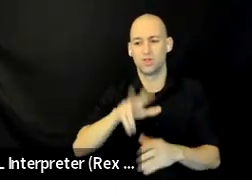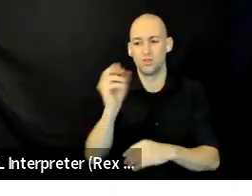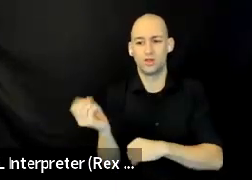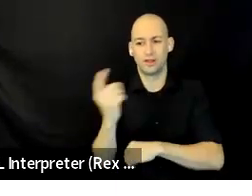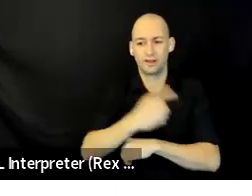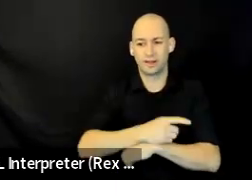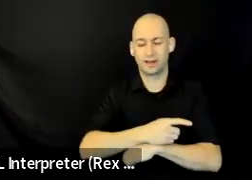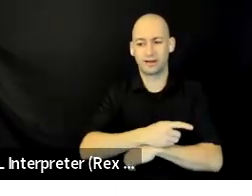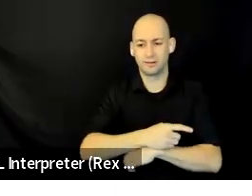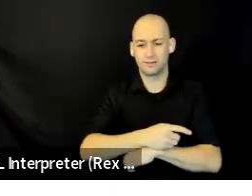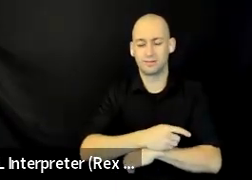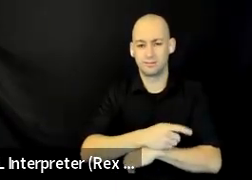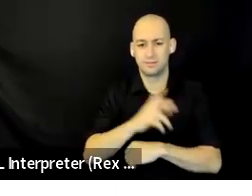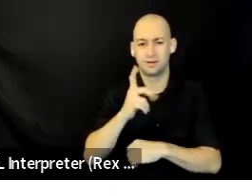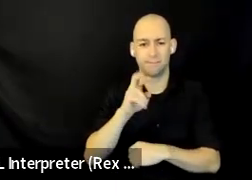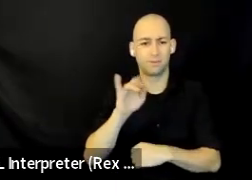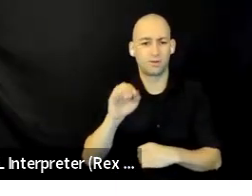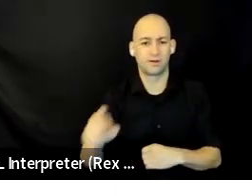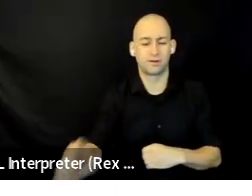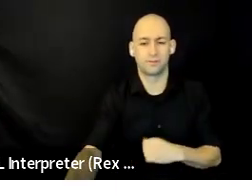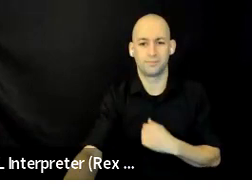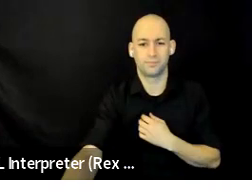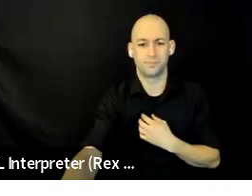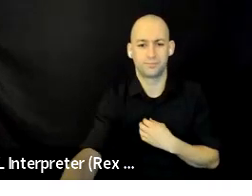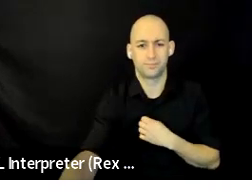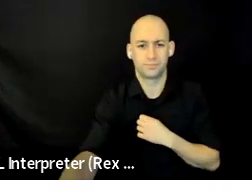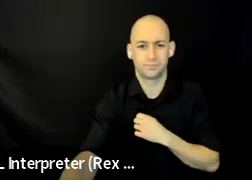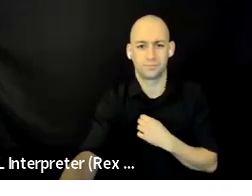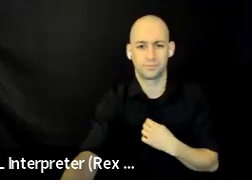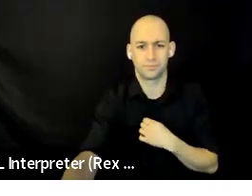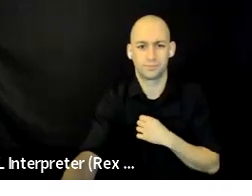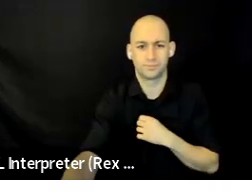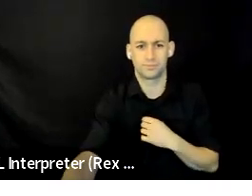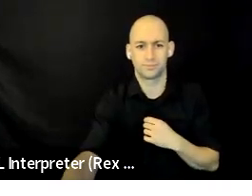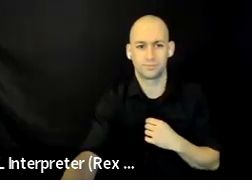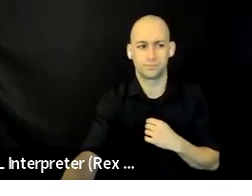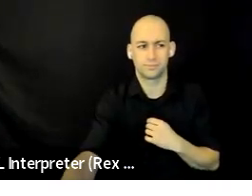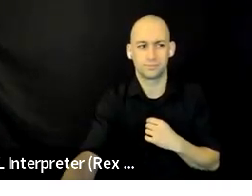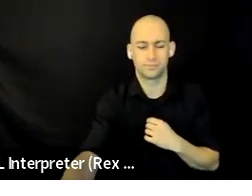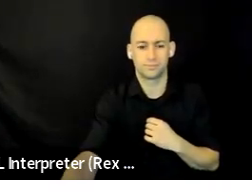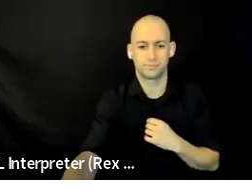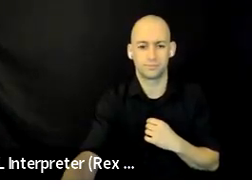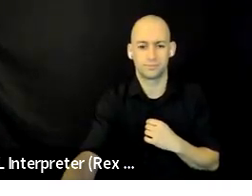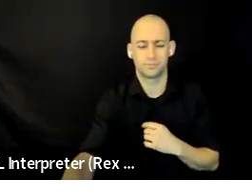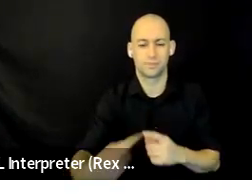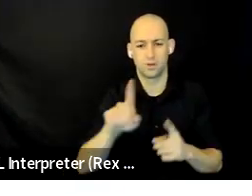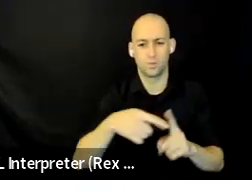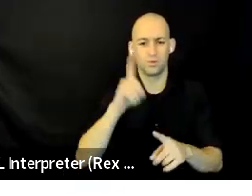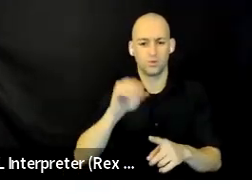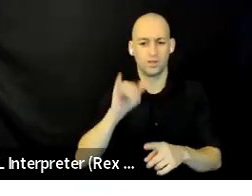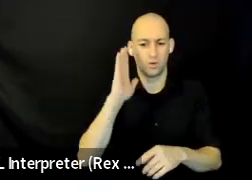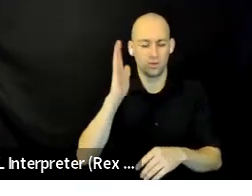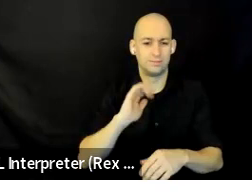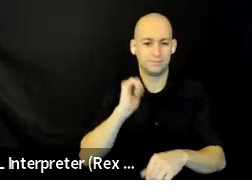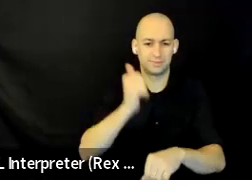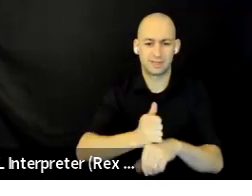period. And then shortly after, once we do that, we're going to be incorporating